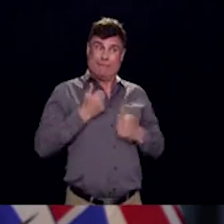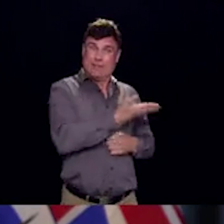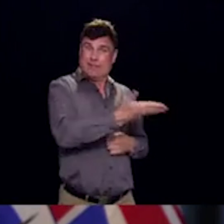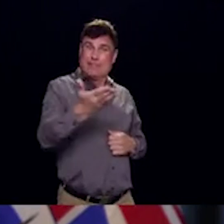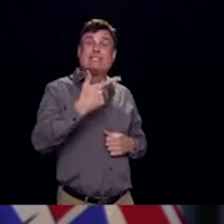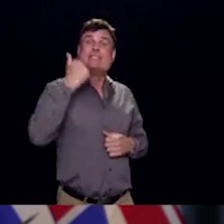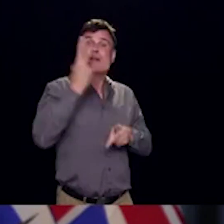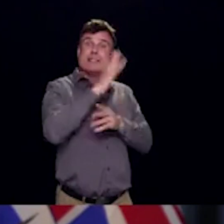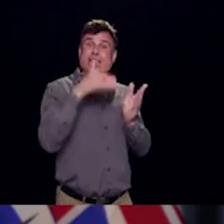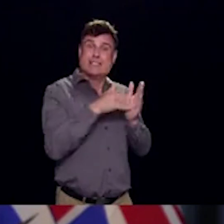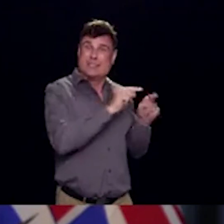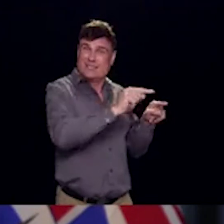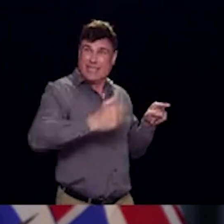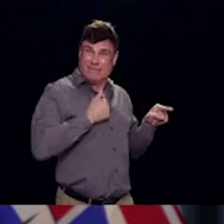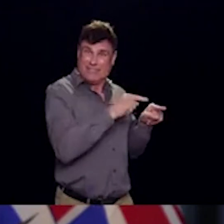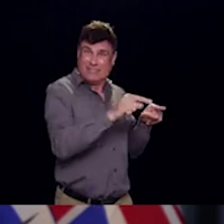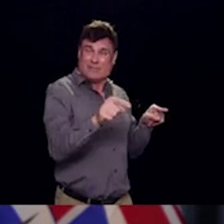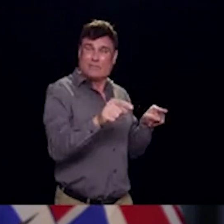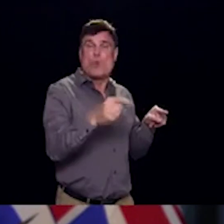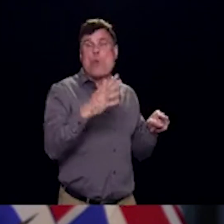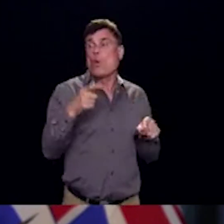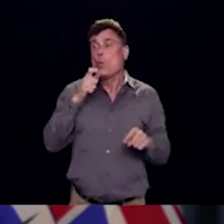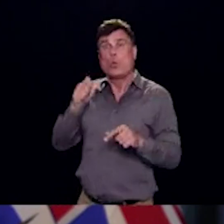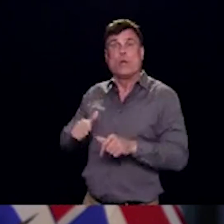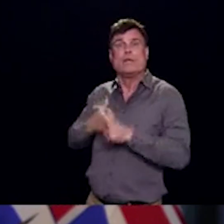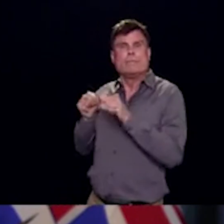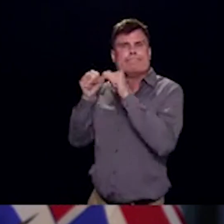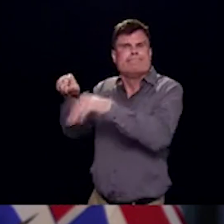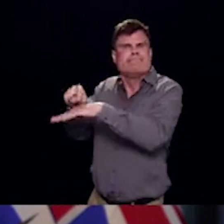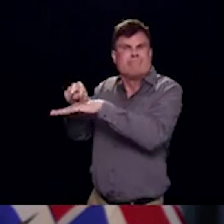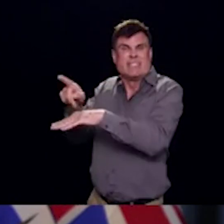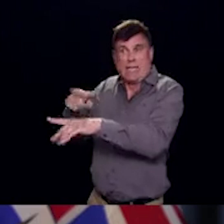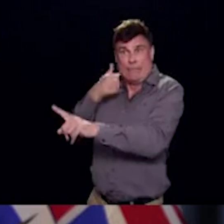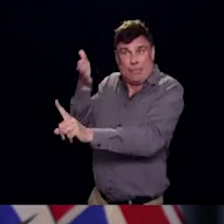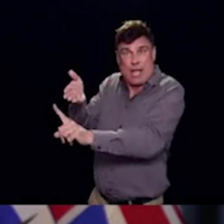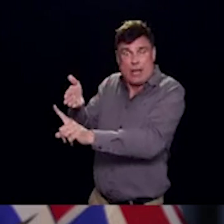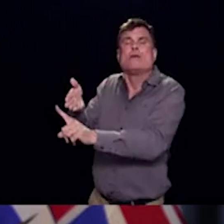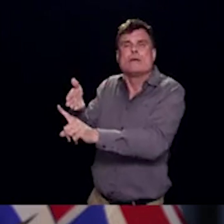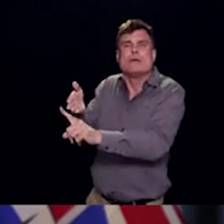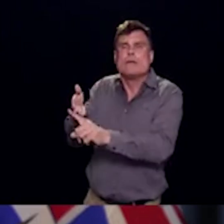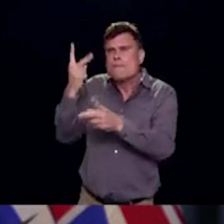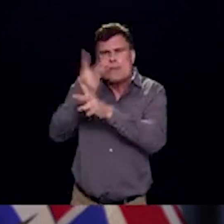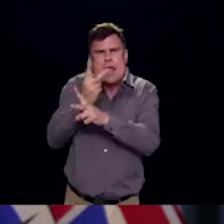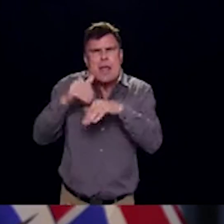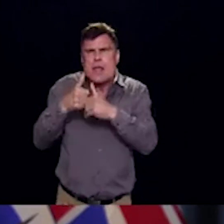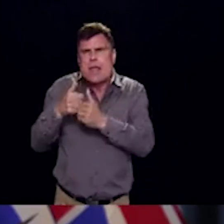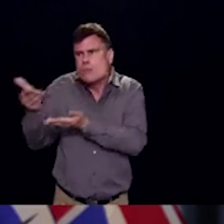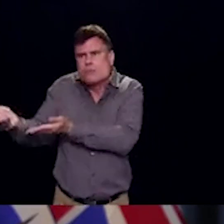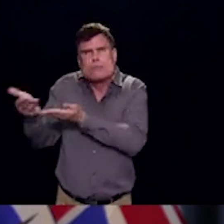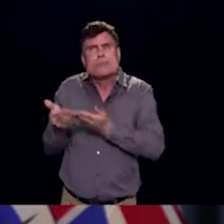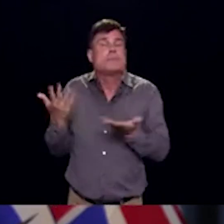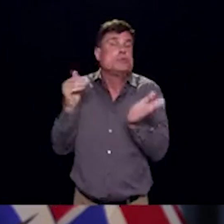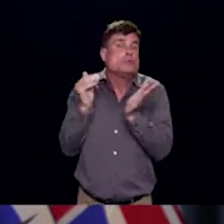medical visits. For residents of assisted living facilities, I also encourage you to limit your social interactions as much